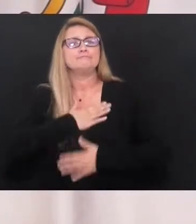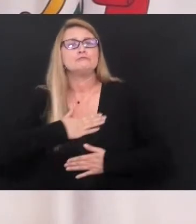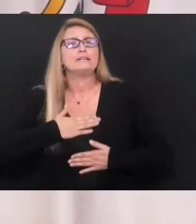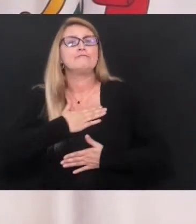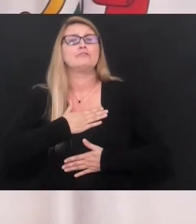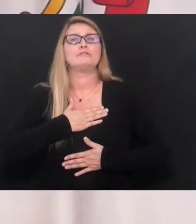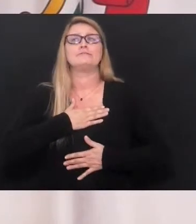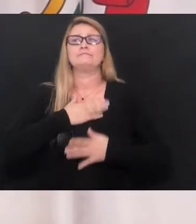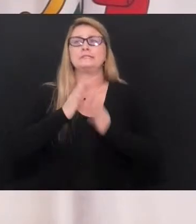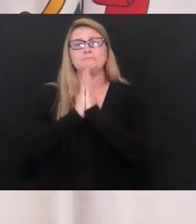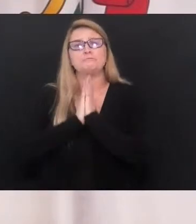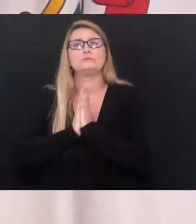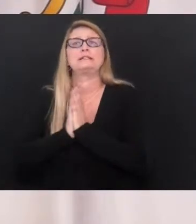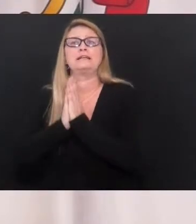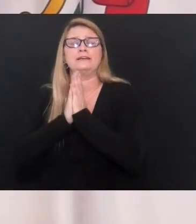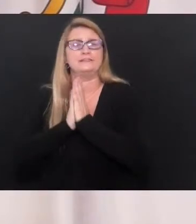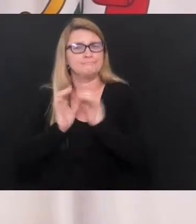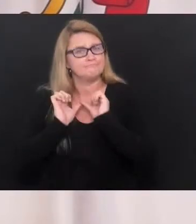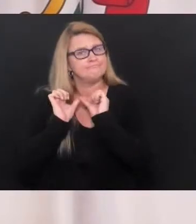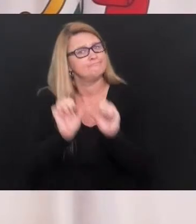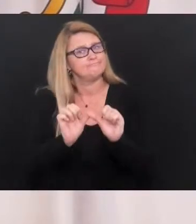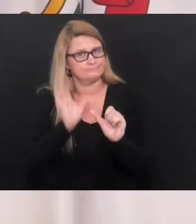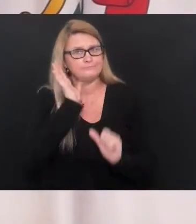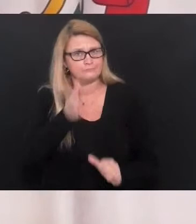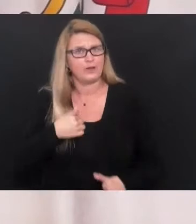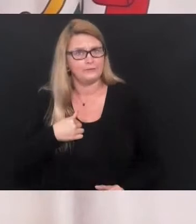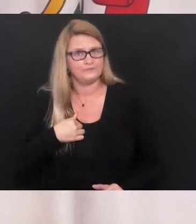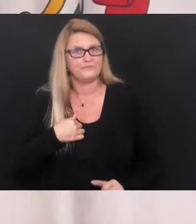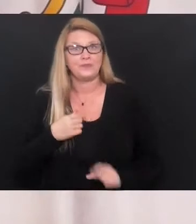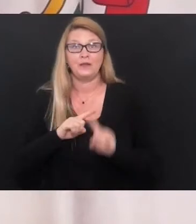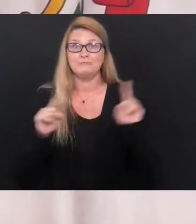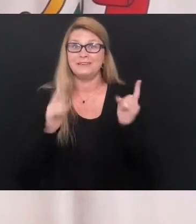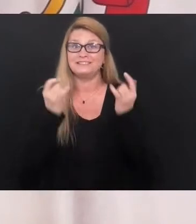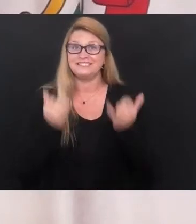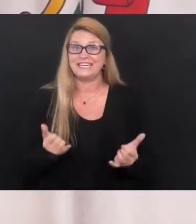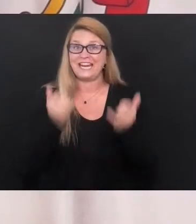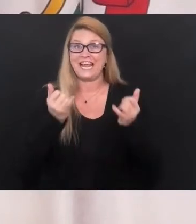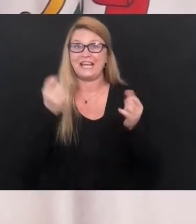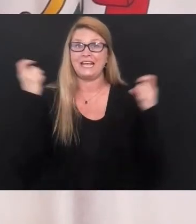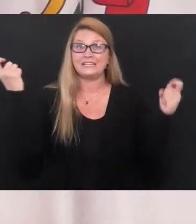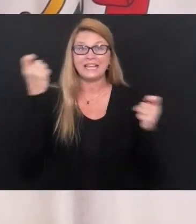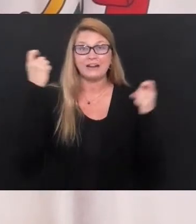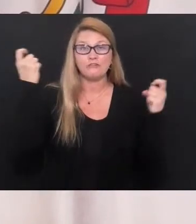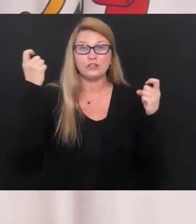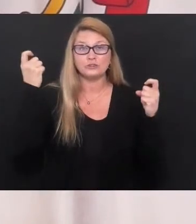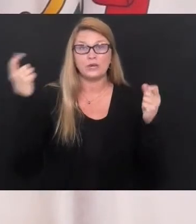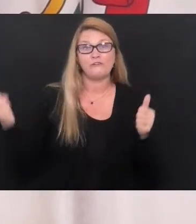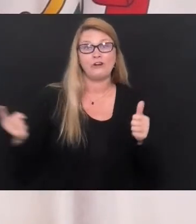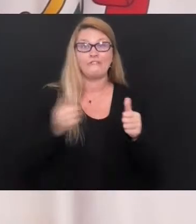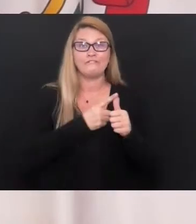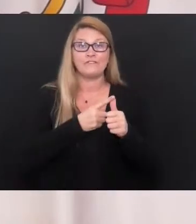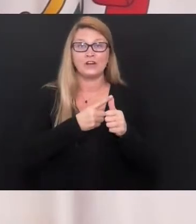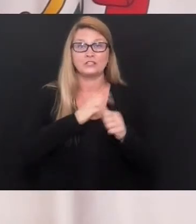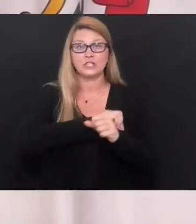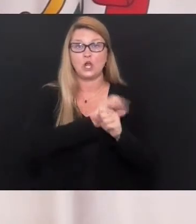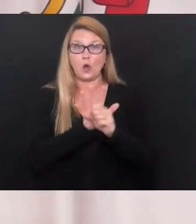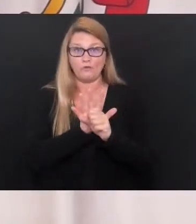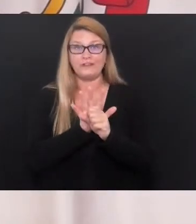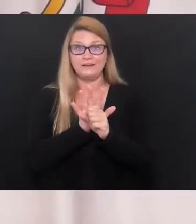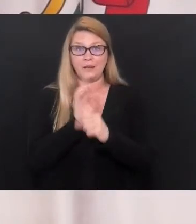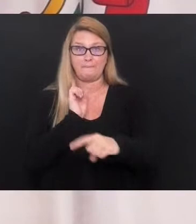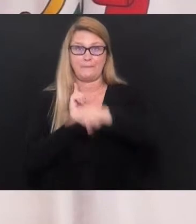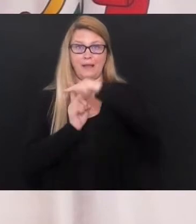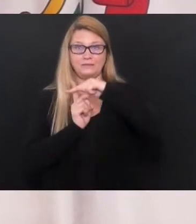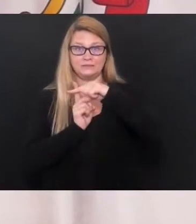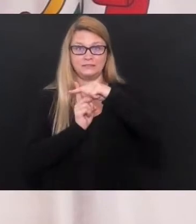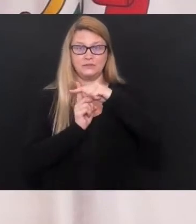prayerful about. But today is the anniversary of our first COVID case, and I think they've